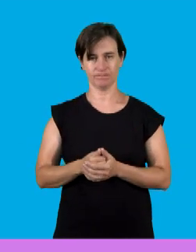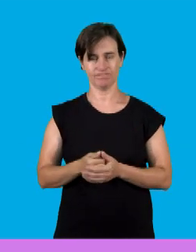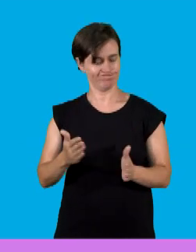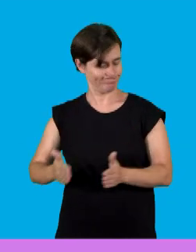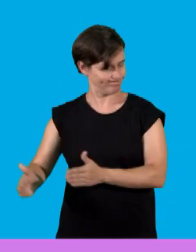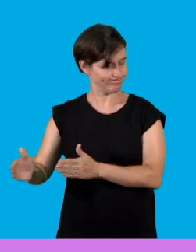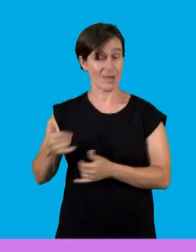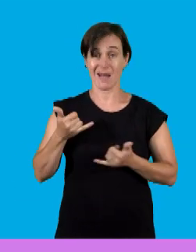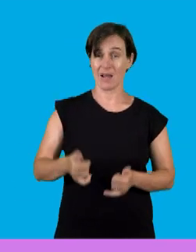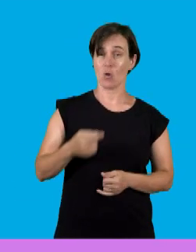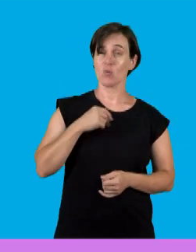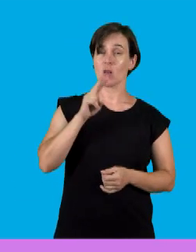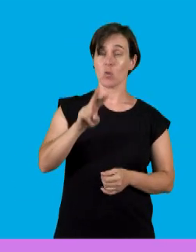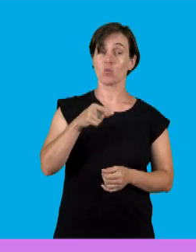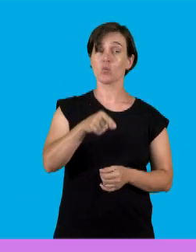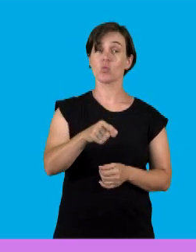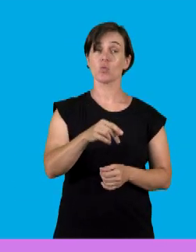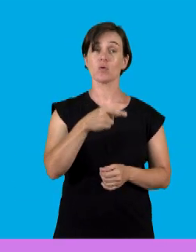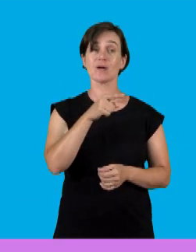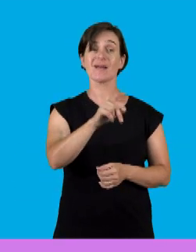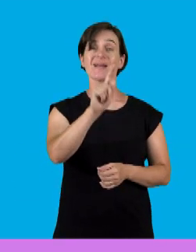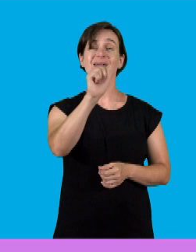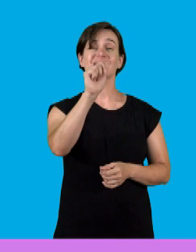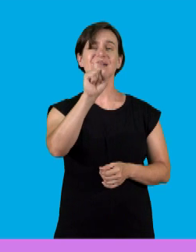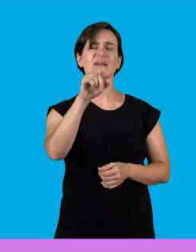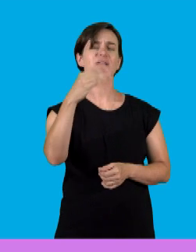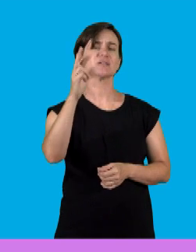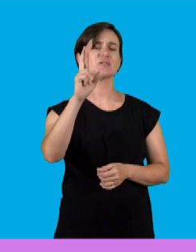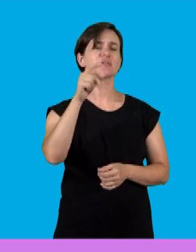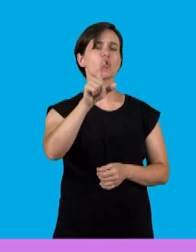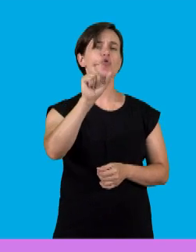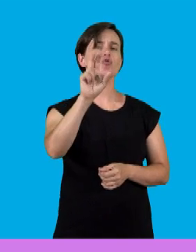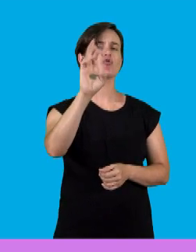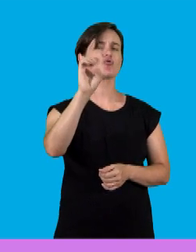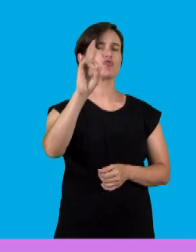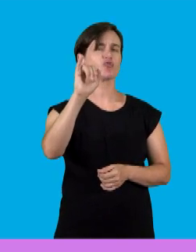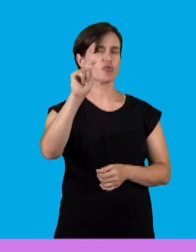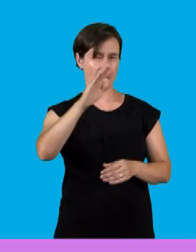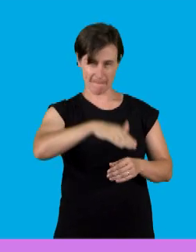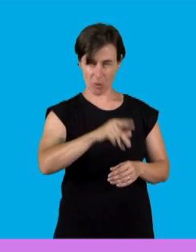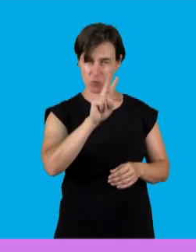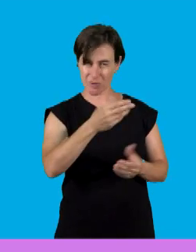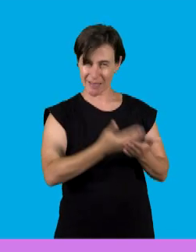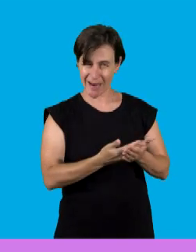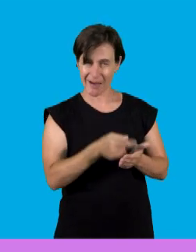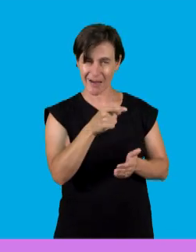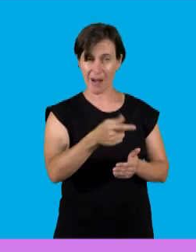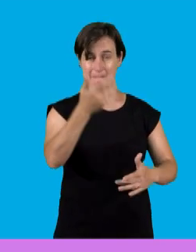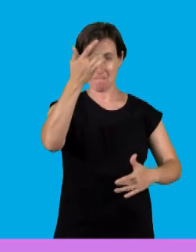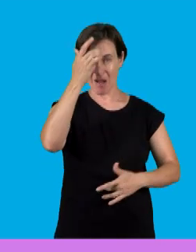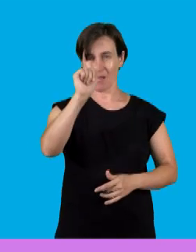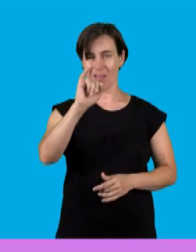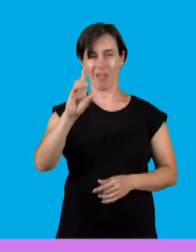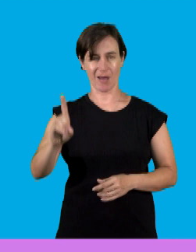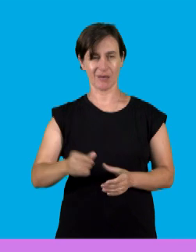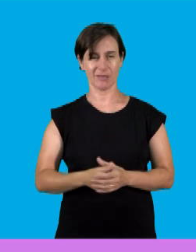this section of our tax table now. Can you see it says here medical aid tax credit? And please note, this is